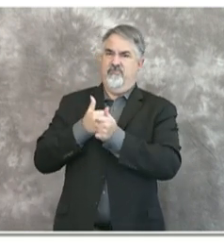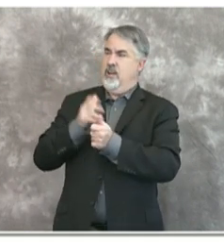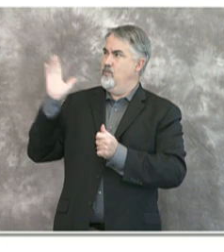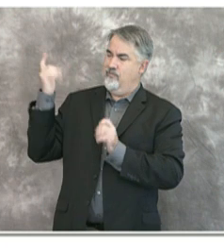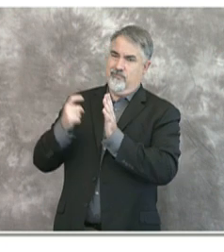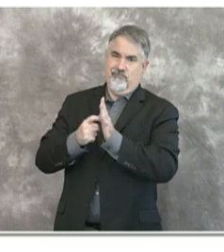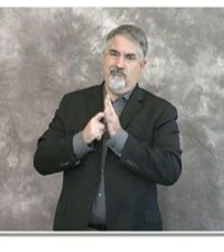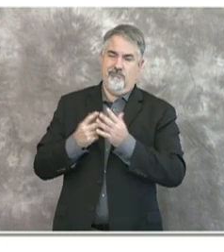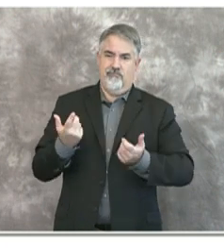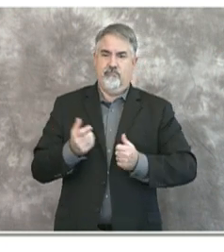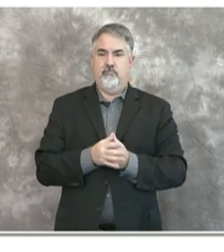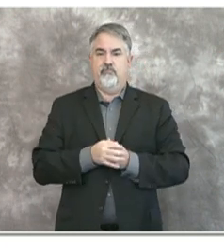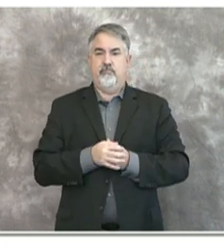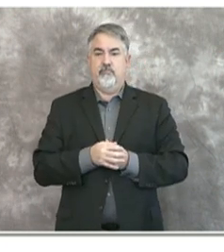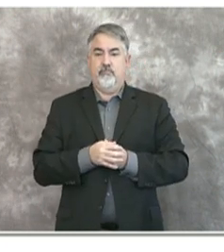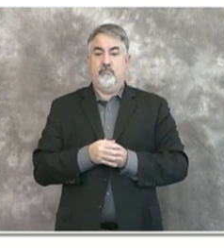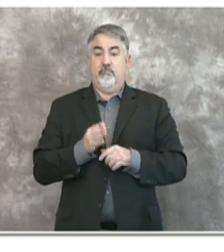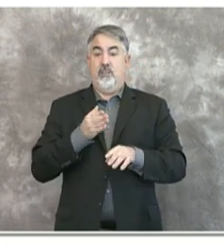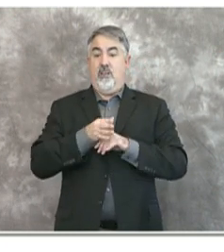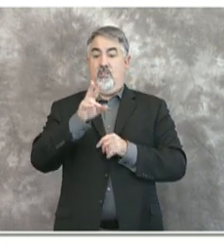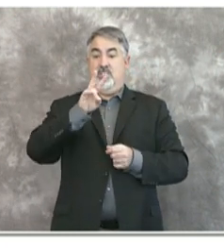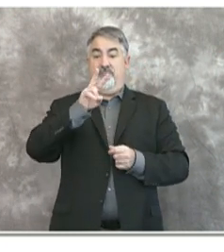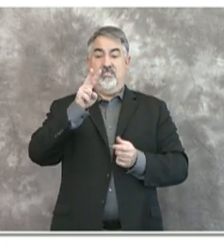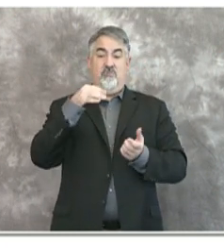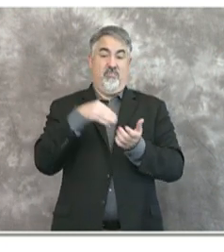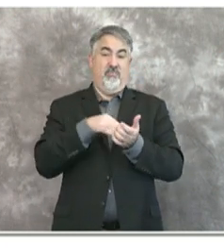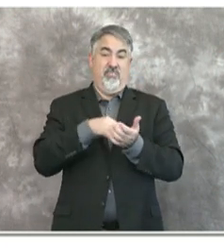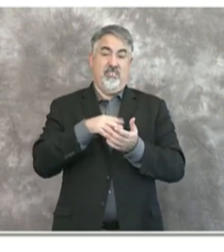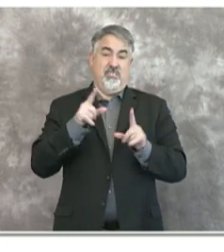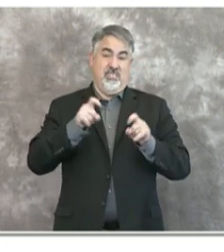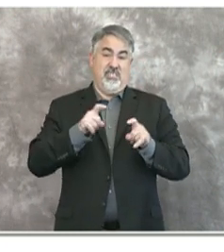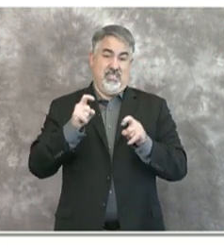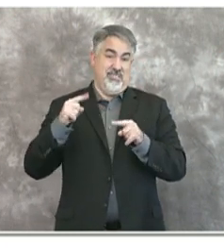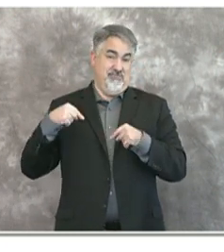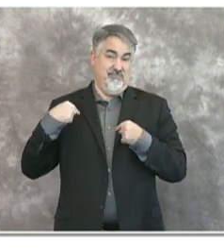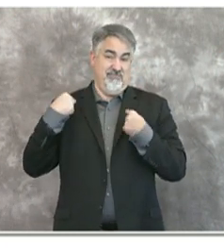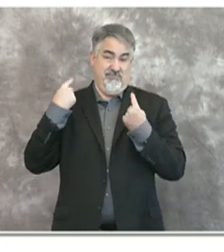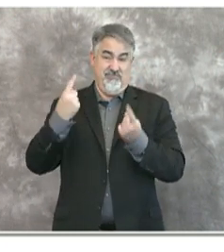we're now well over 72,000 tests performed to date. Contact tracing at